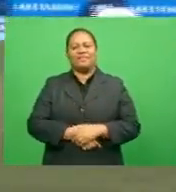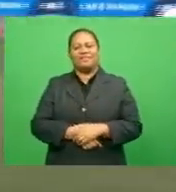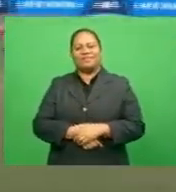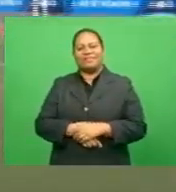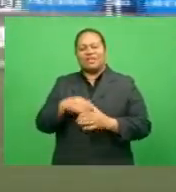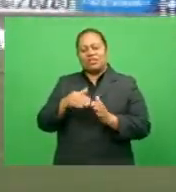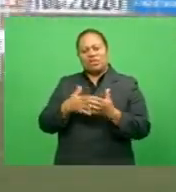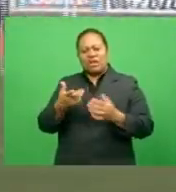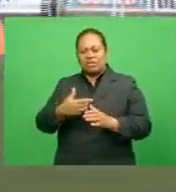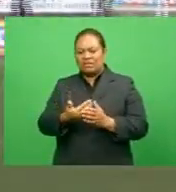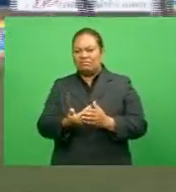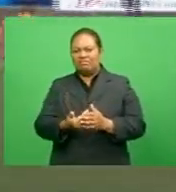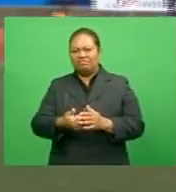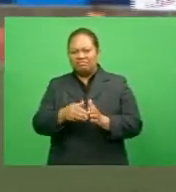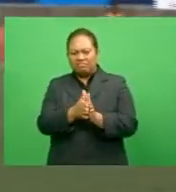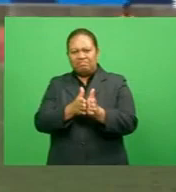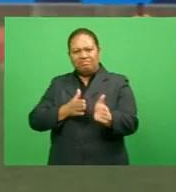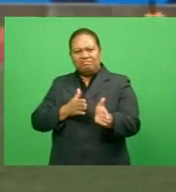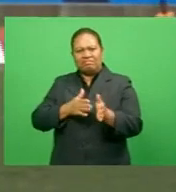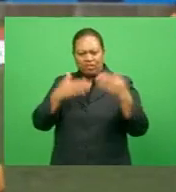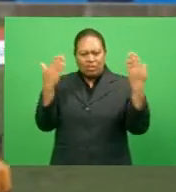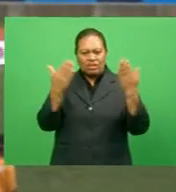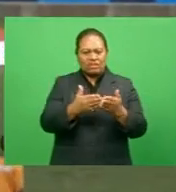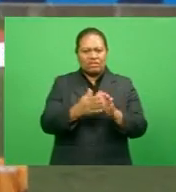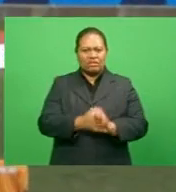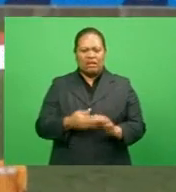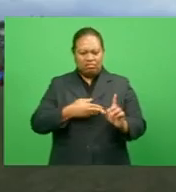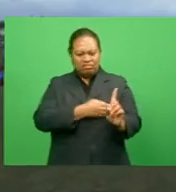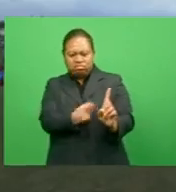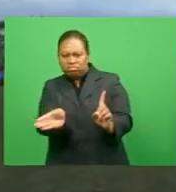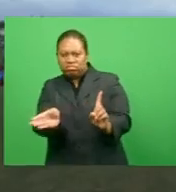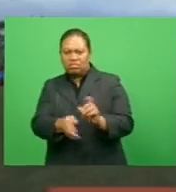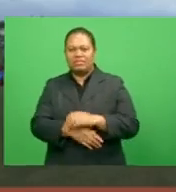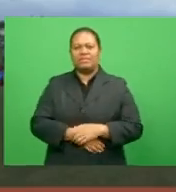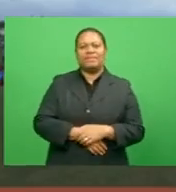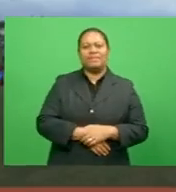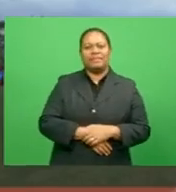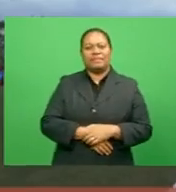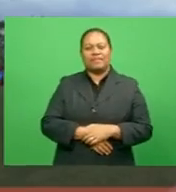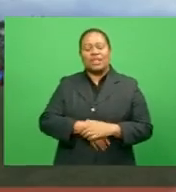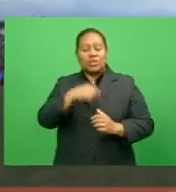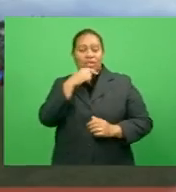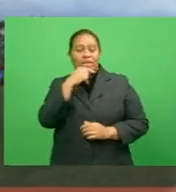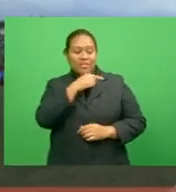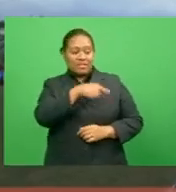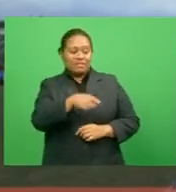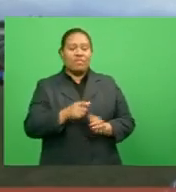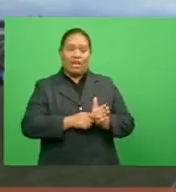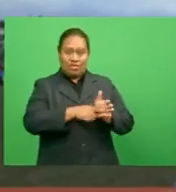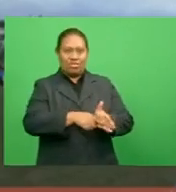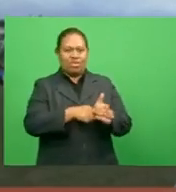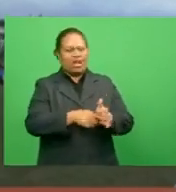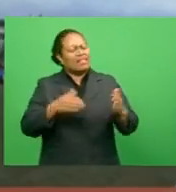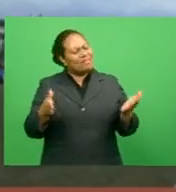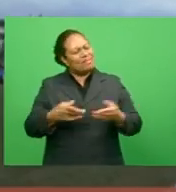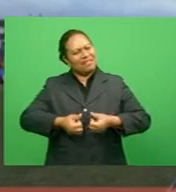of concentration let them down in the final. And to the boys, they played well, and